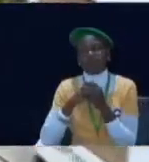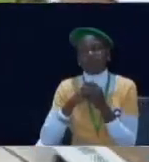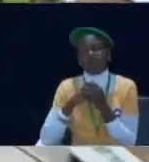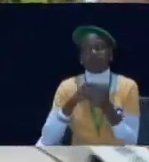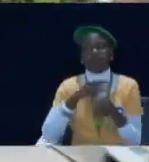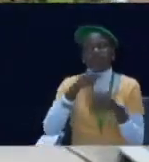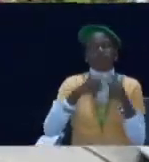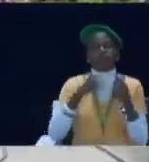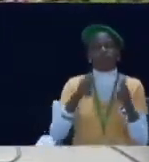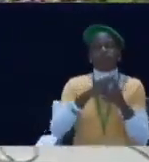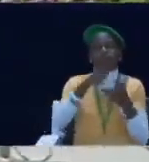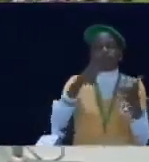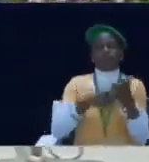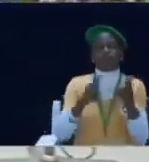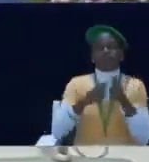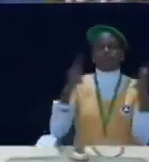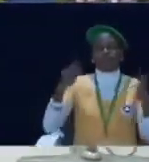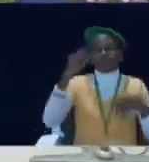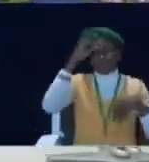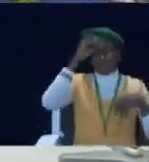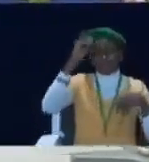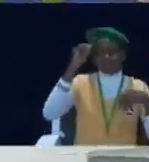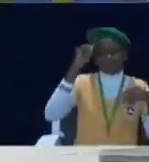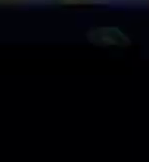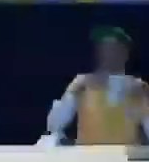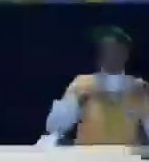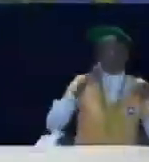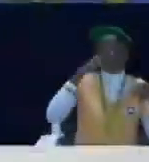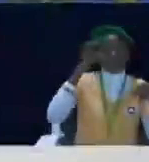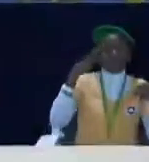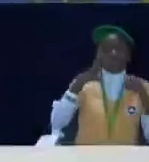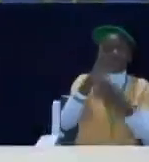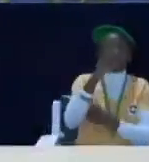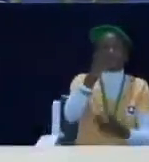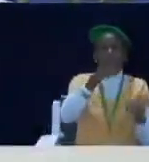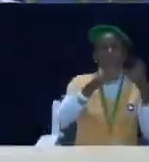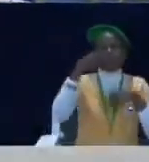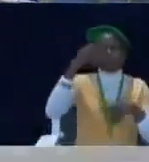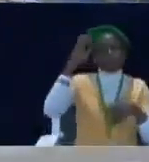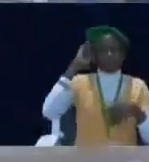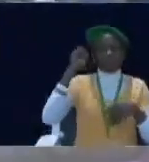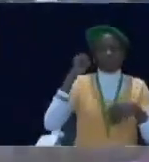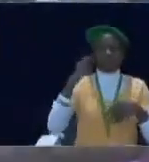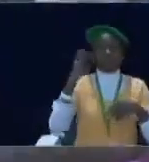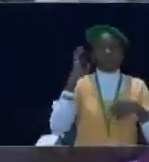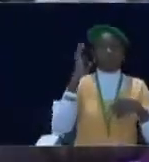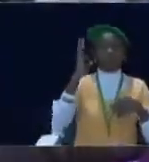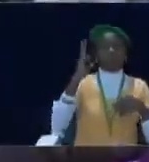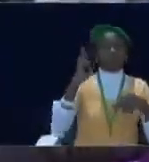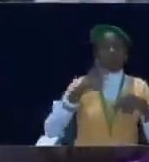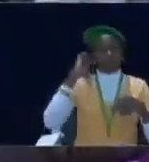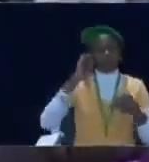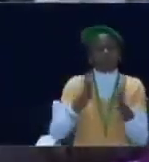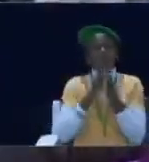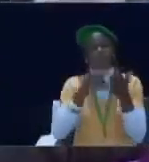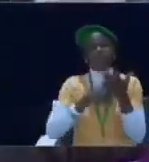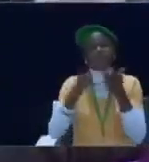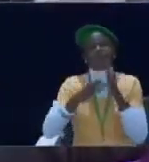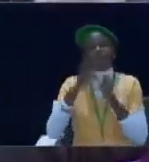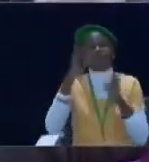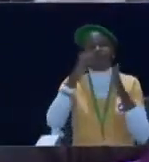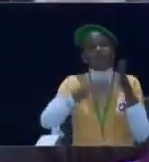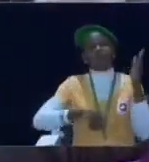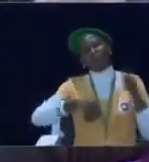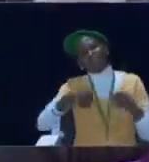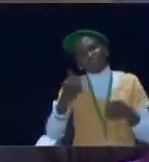When this great man and woman of God came up and was speaking, I asked the Holy Spirit, what else